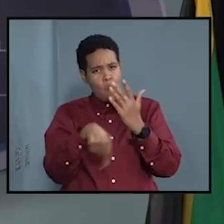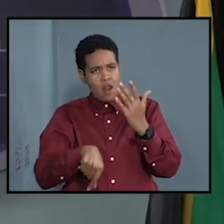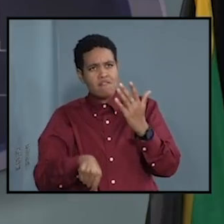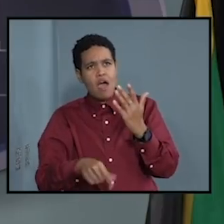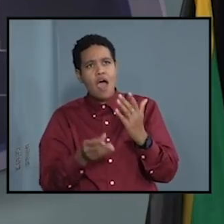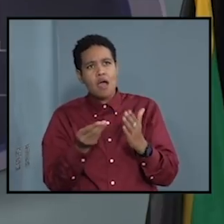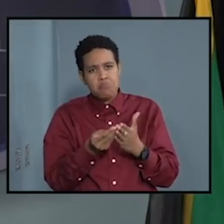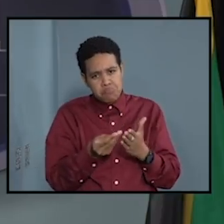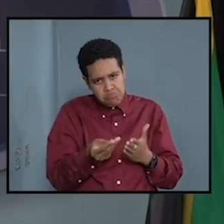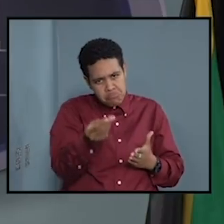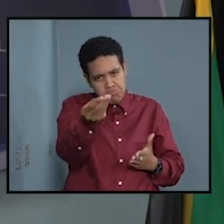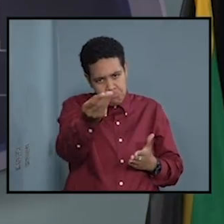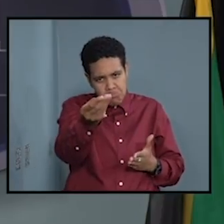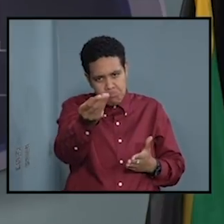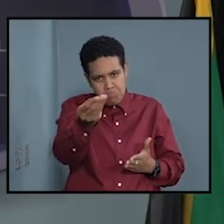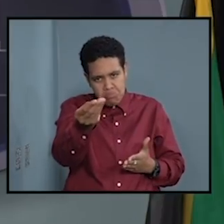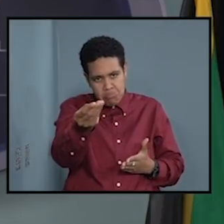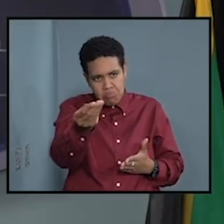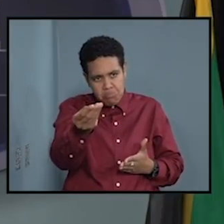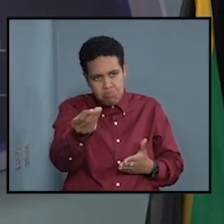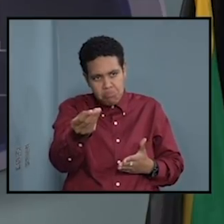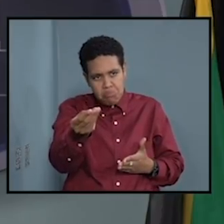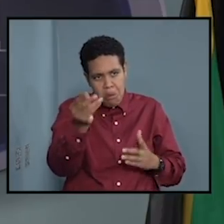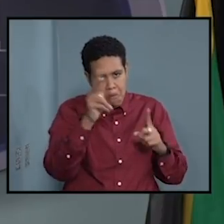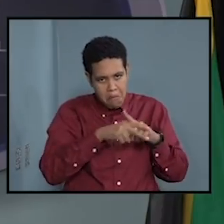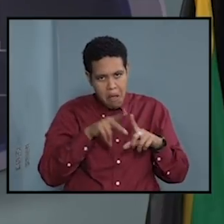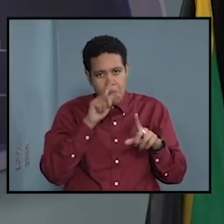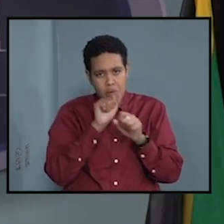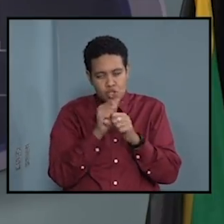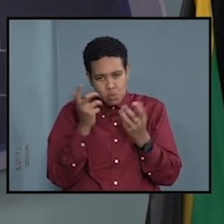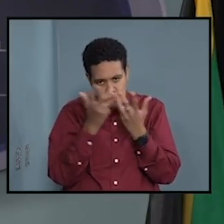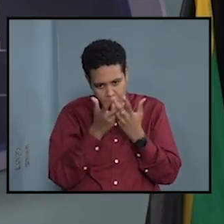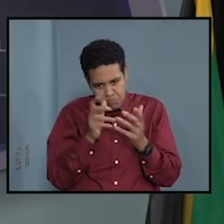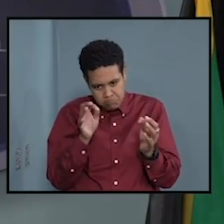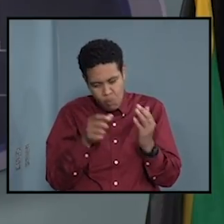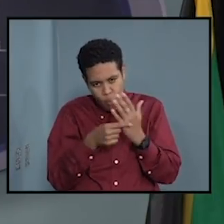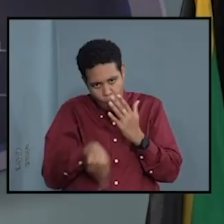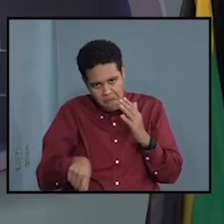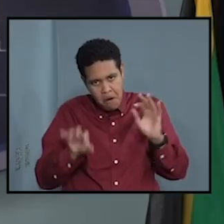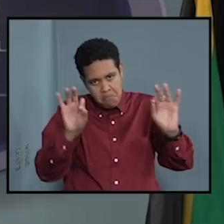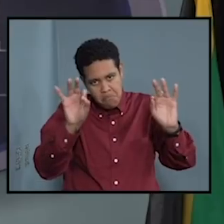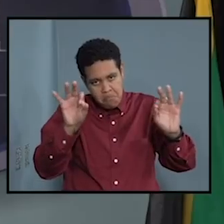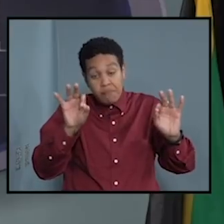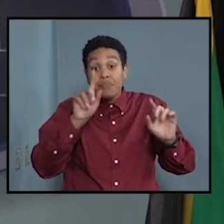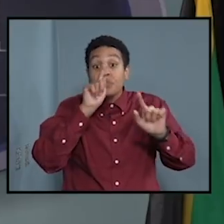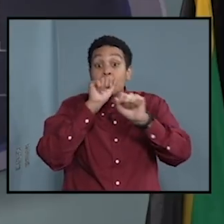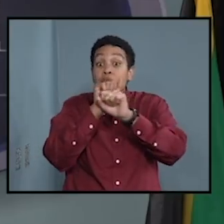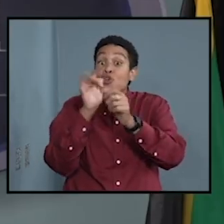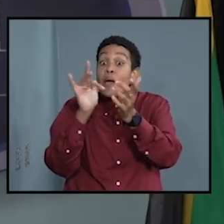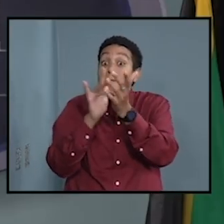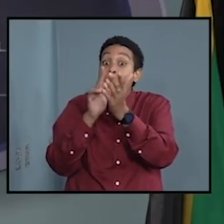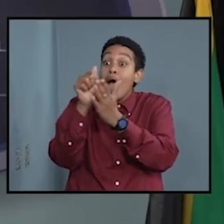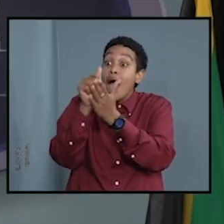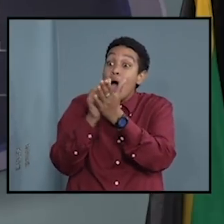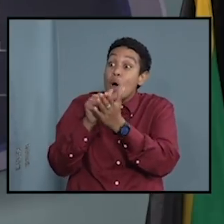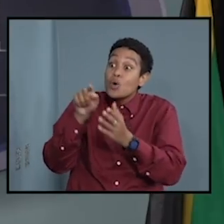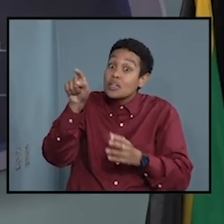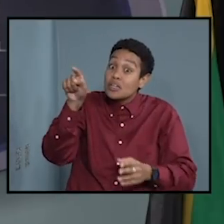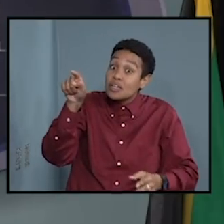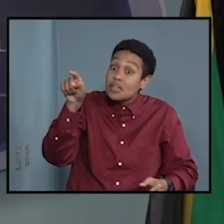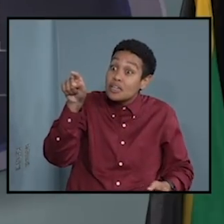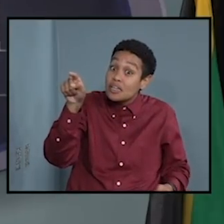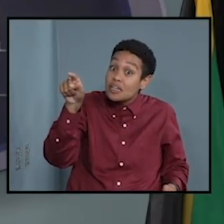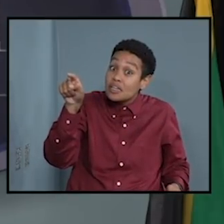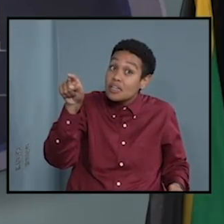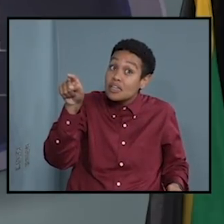the CARE product that they applied for, and also verifying that the bank account that exists